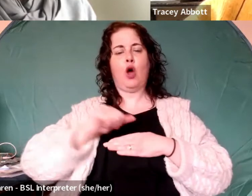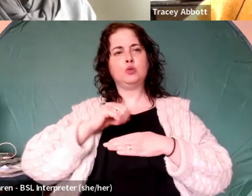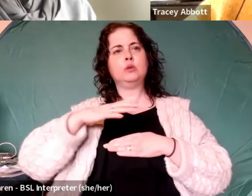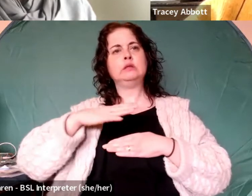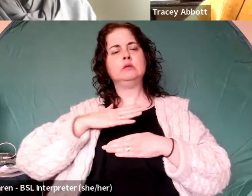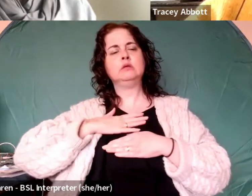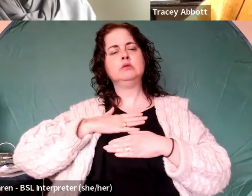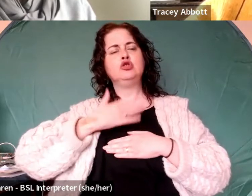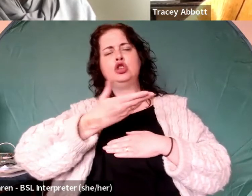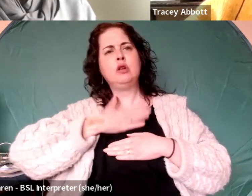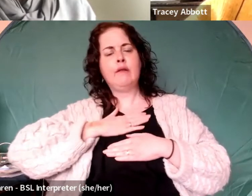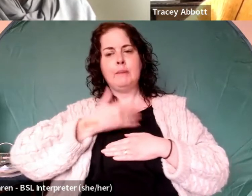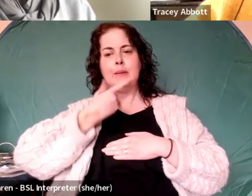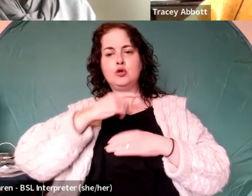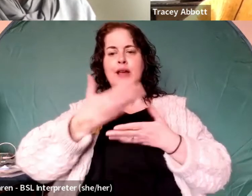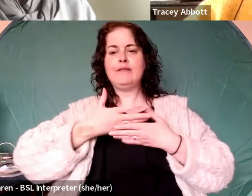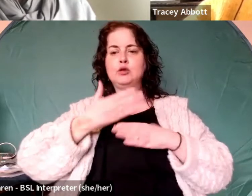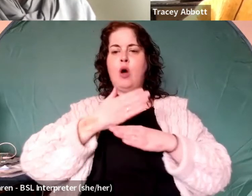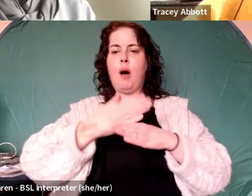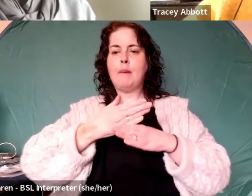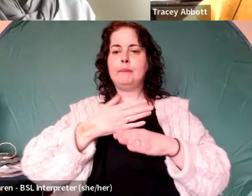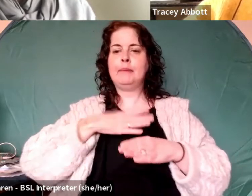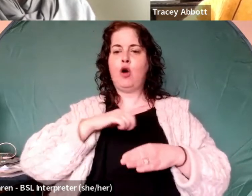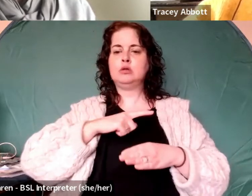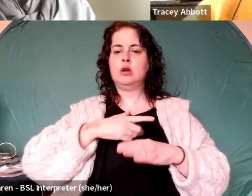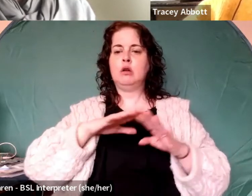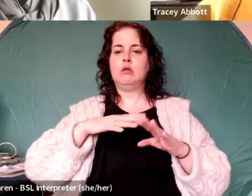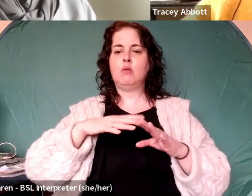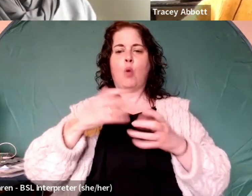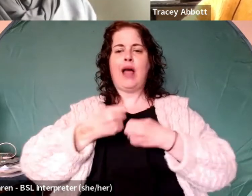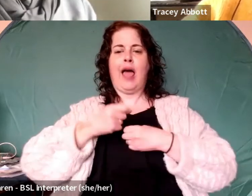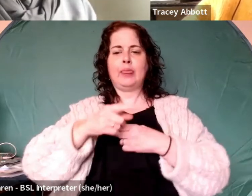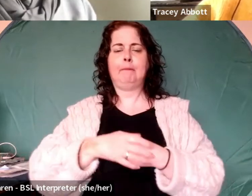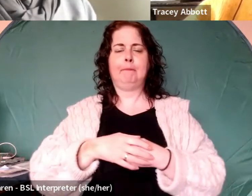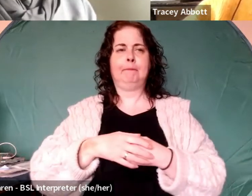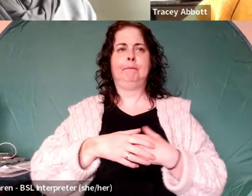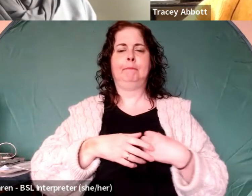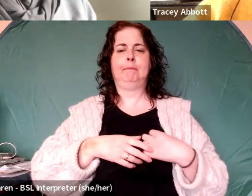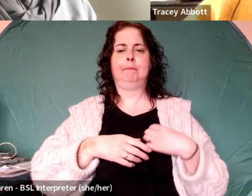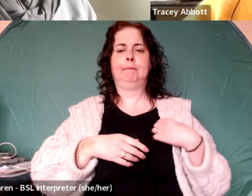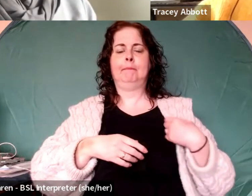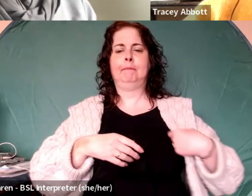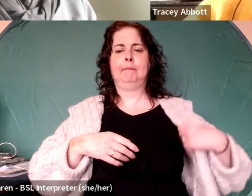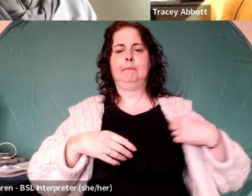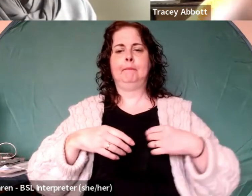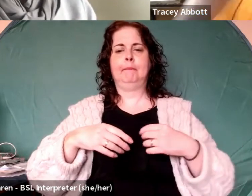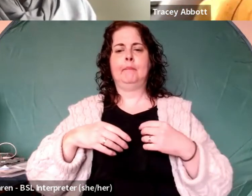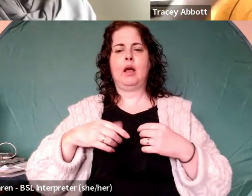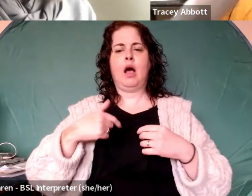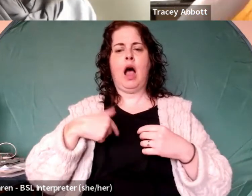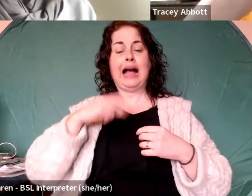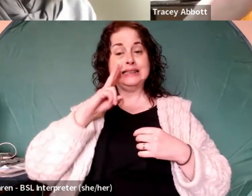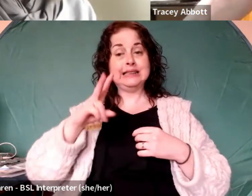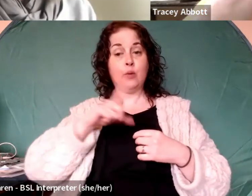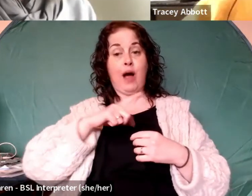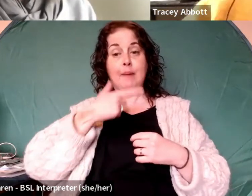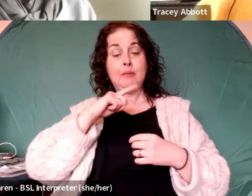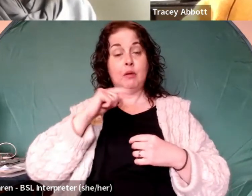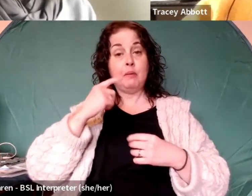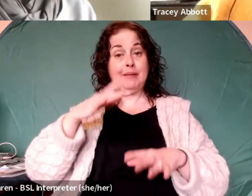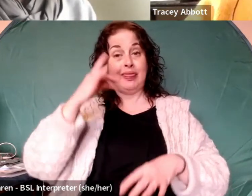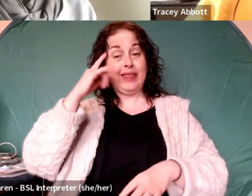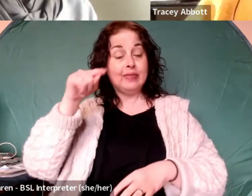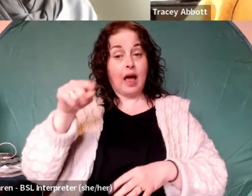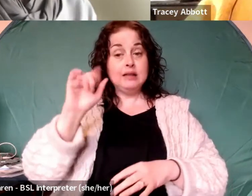and people should give us jobs because otherwise we won't get them. And I can see why people might think that,